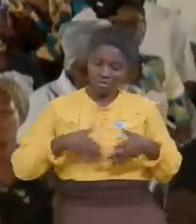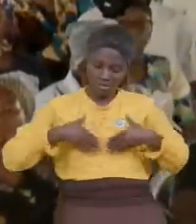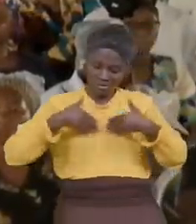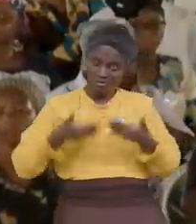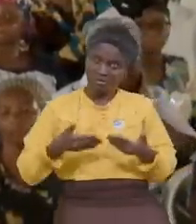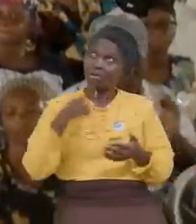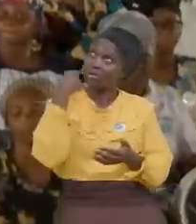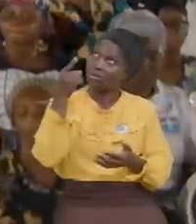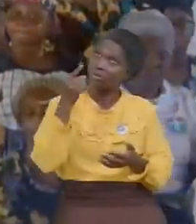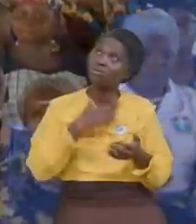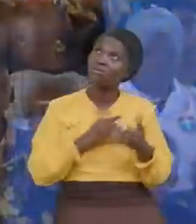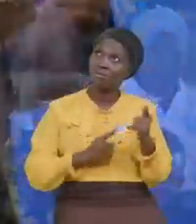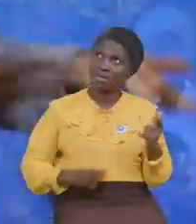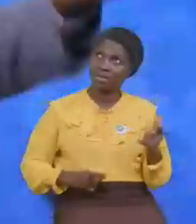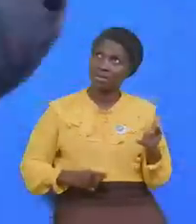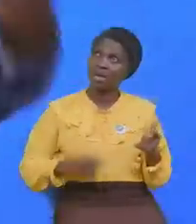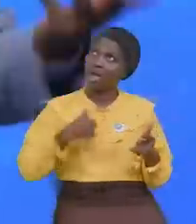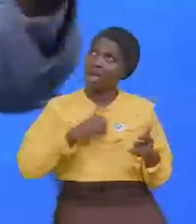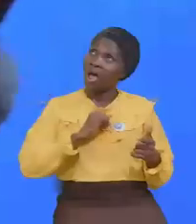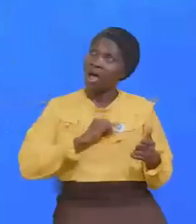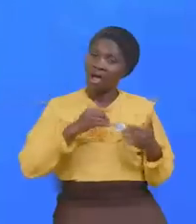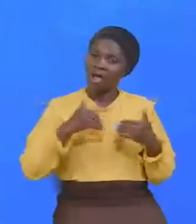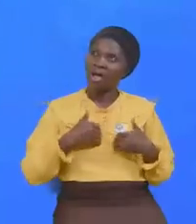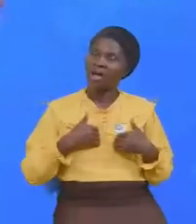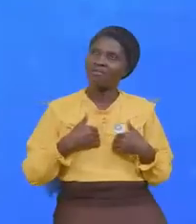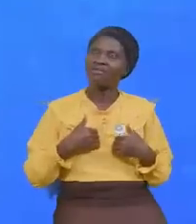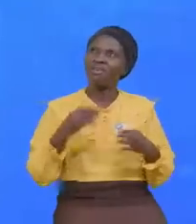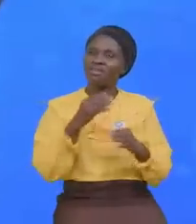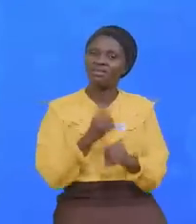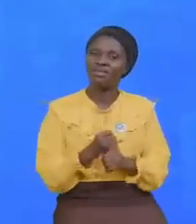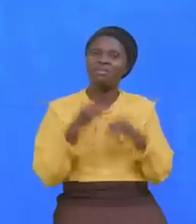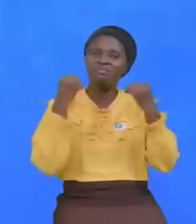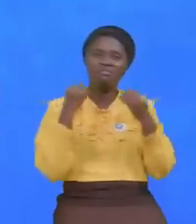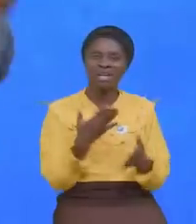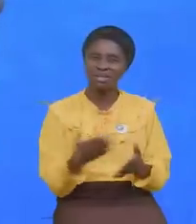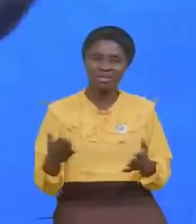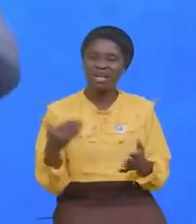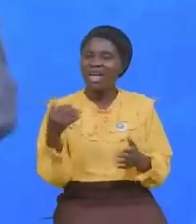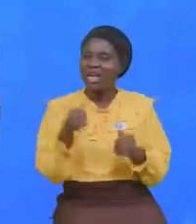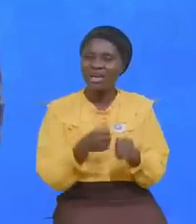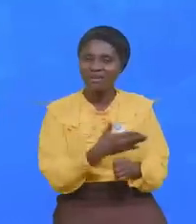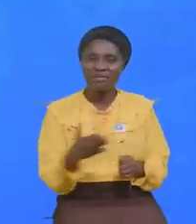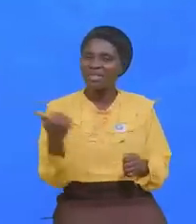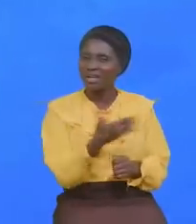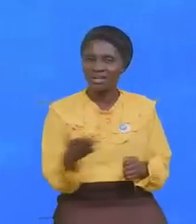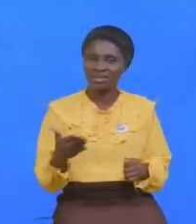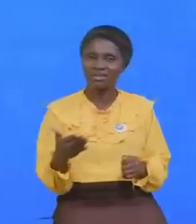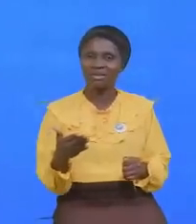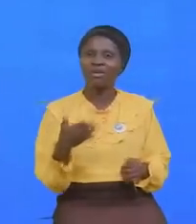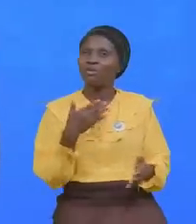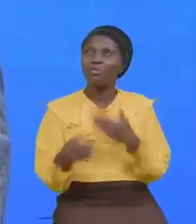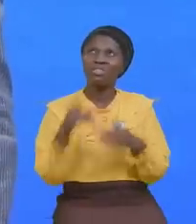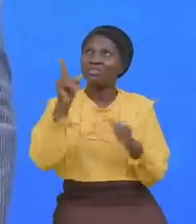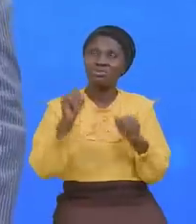my Lord, I have taken quite a number of things, everything, anything, whatever you can mention,